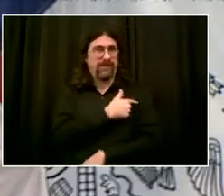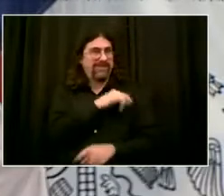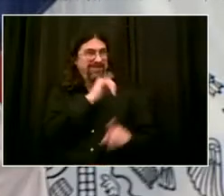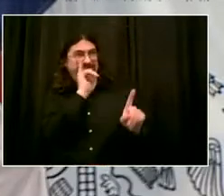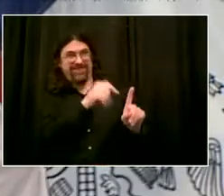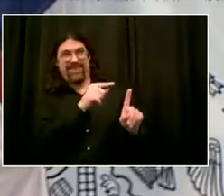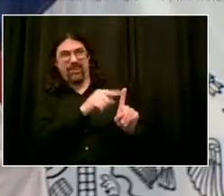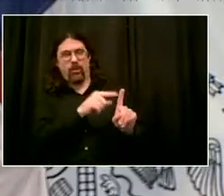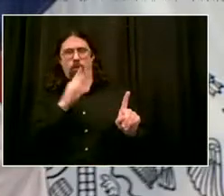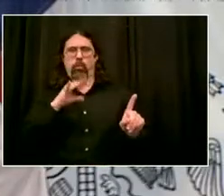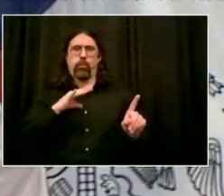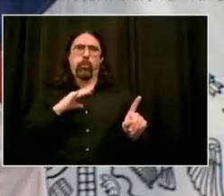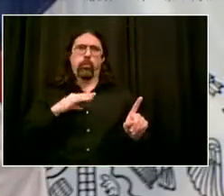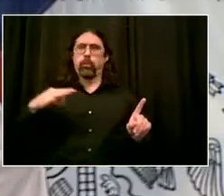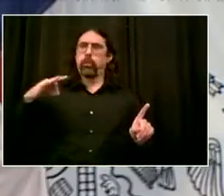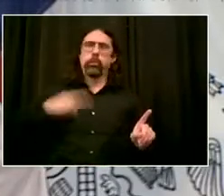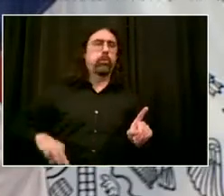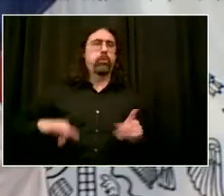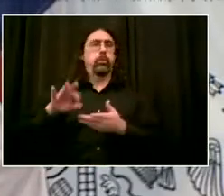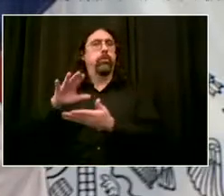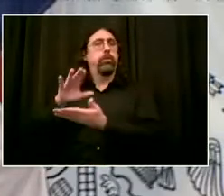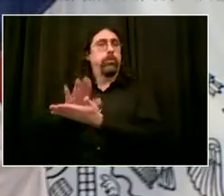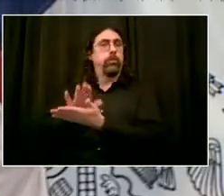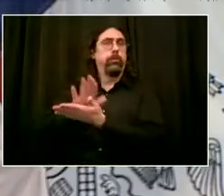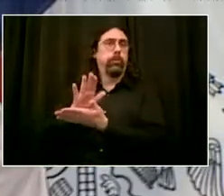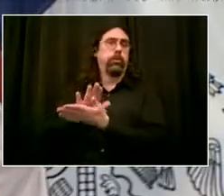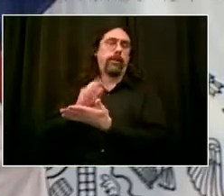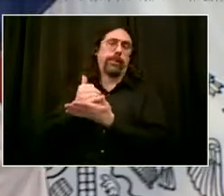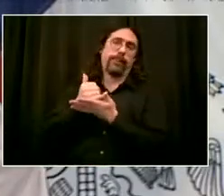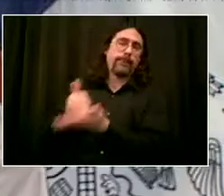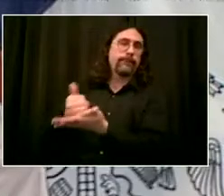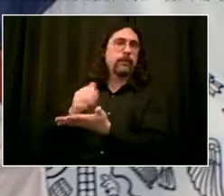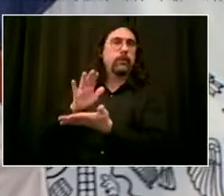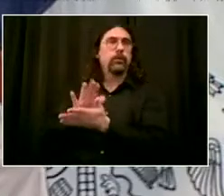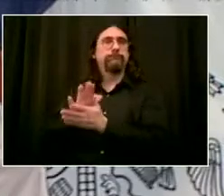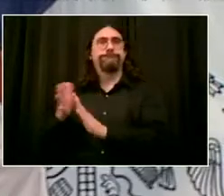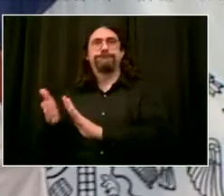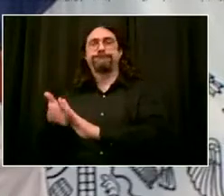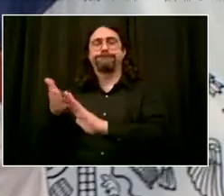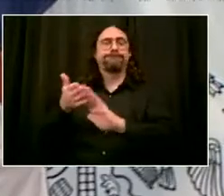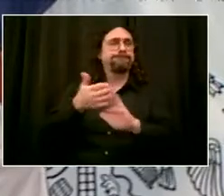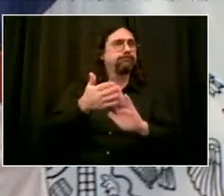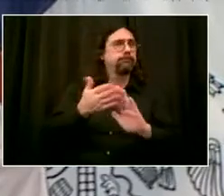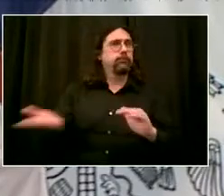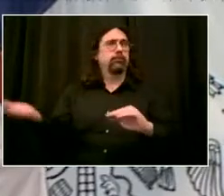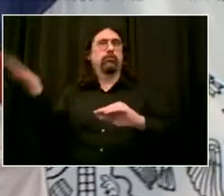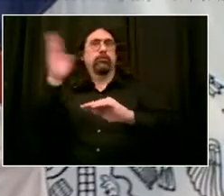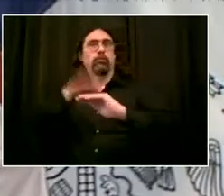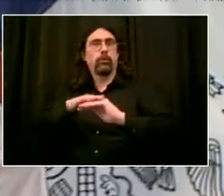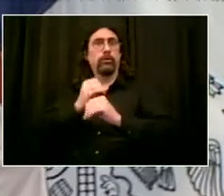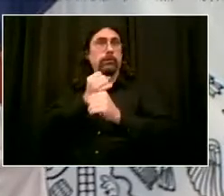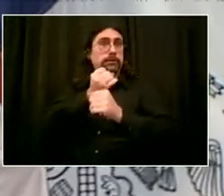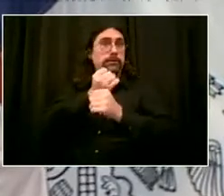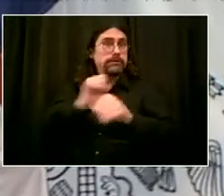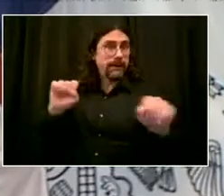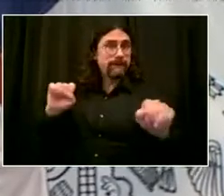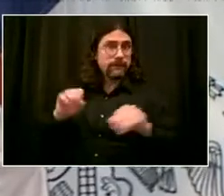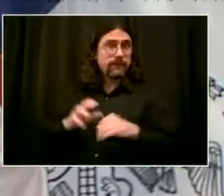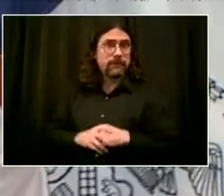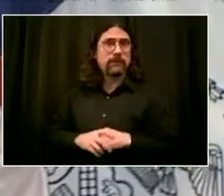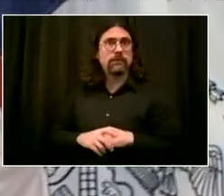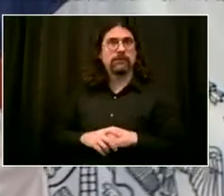the data and the science govern all our decisions we saw these numbers rise we made a decision based on the standards we put